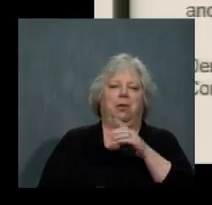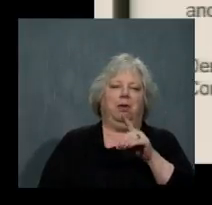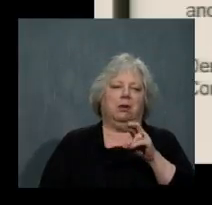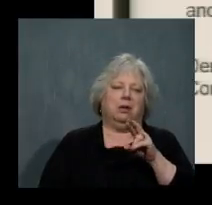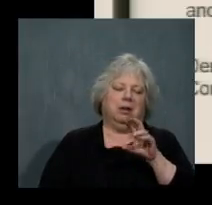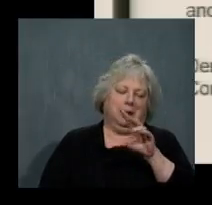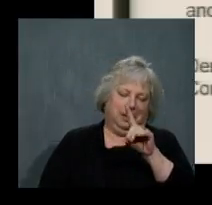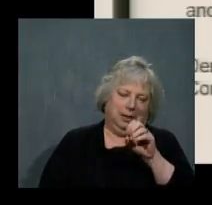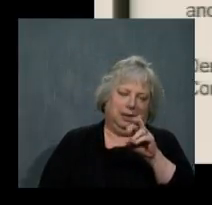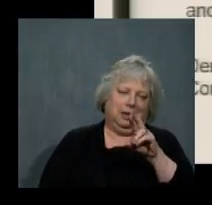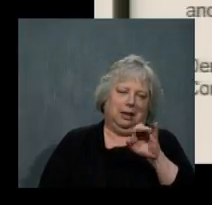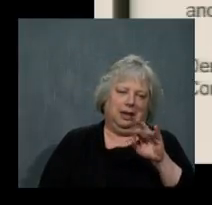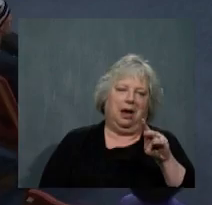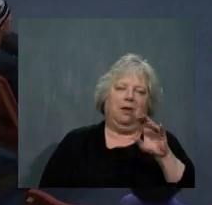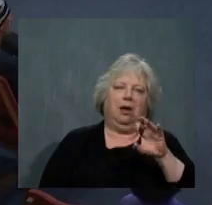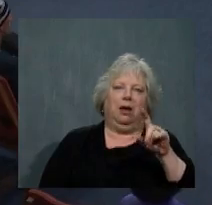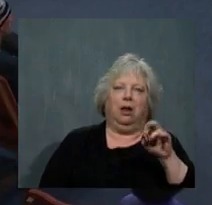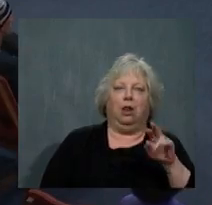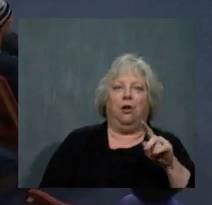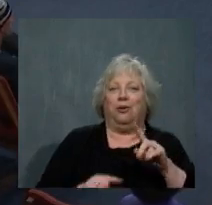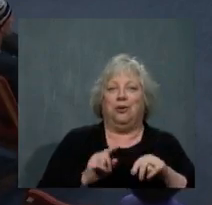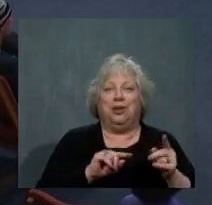was unable to be here because he has a new job.